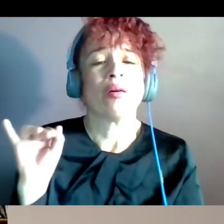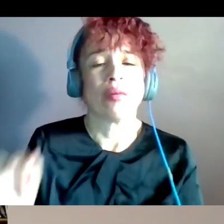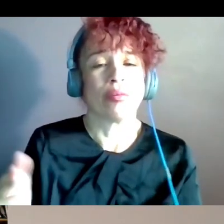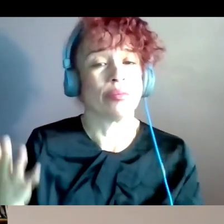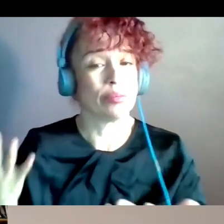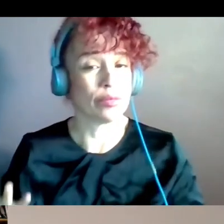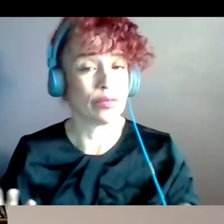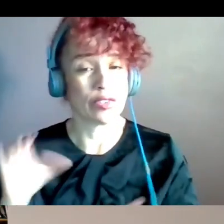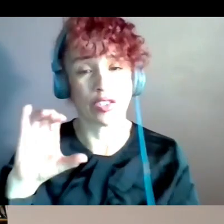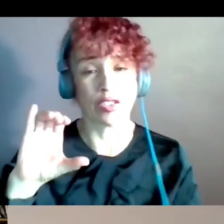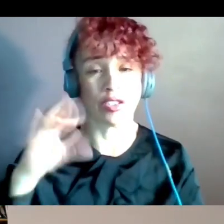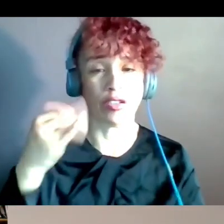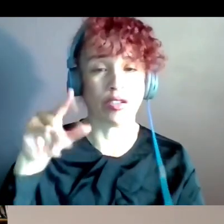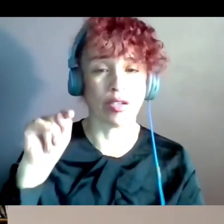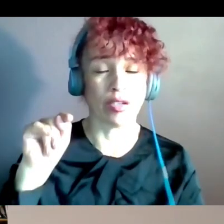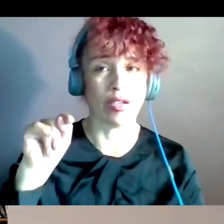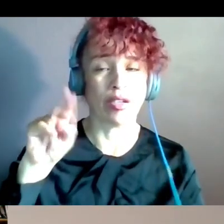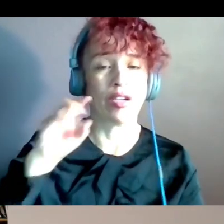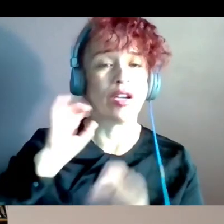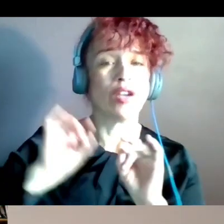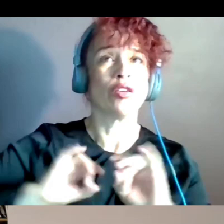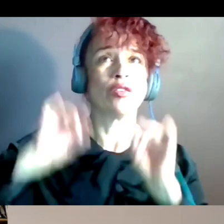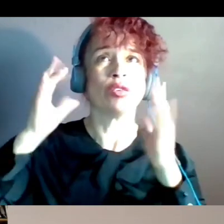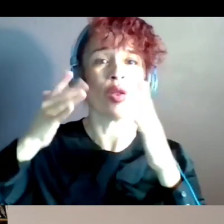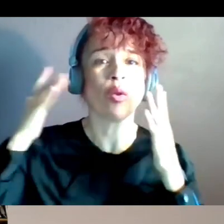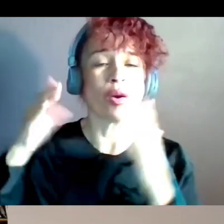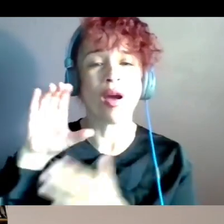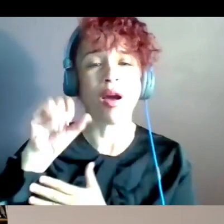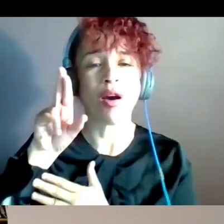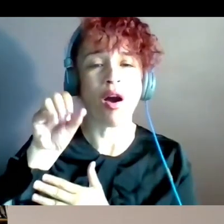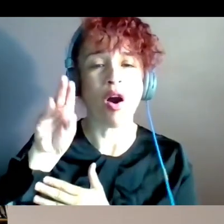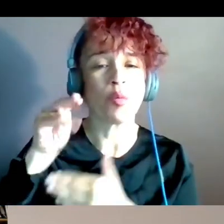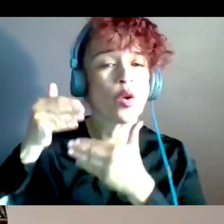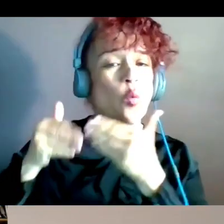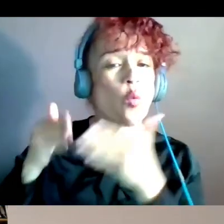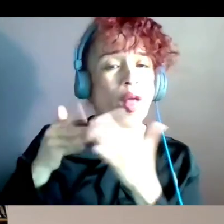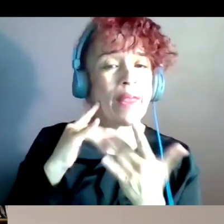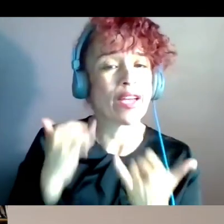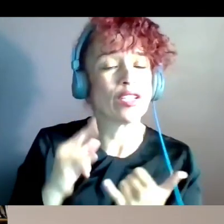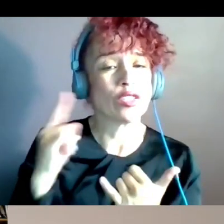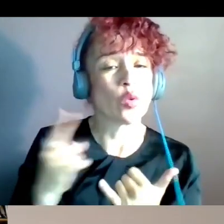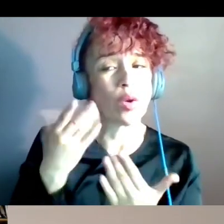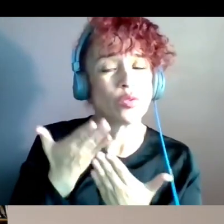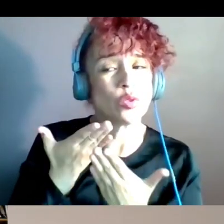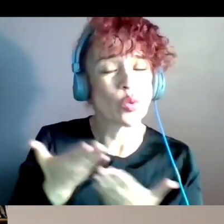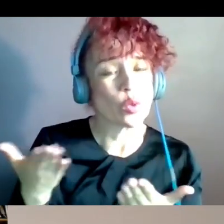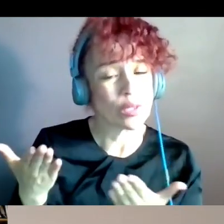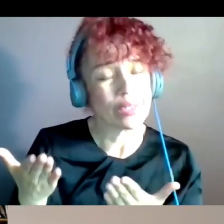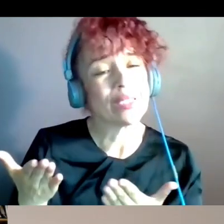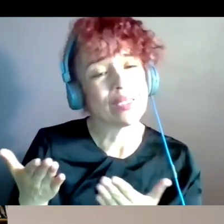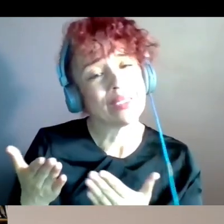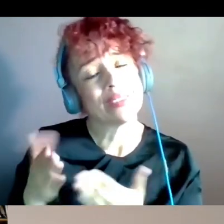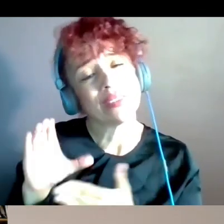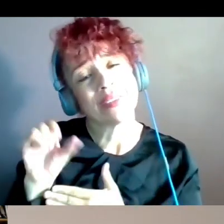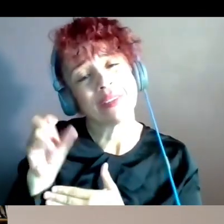But the chestnut was glorious furniture and carving wood. And right now, the only source to carve